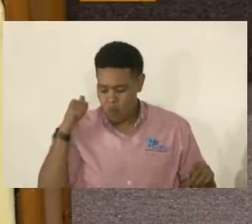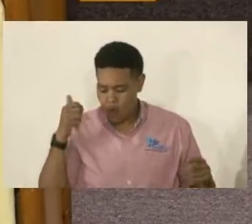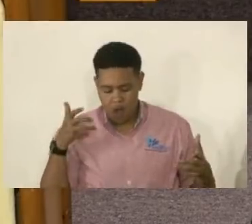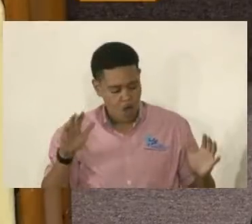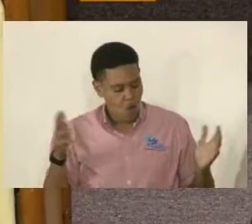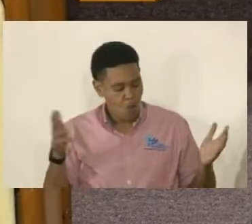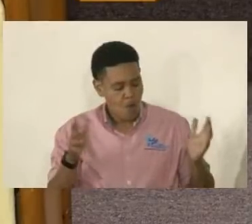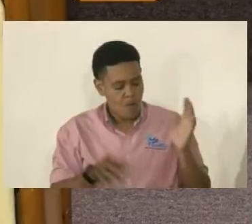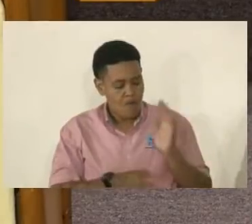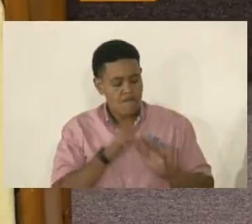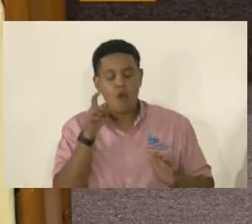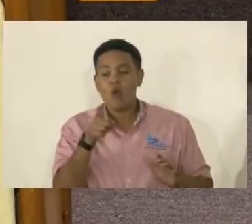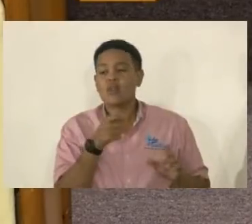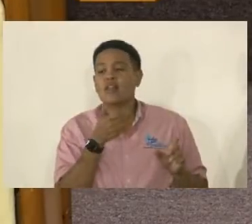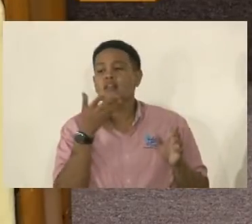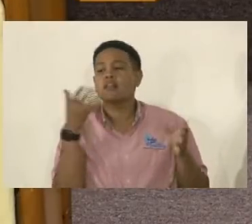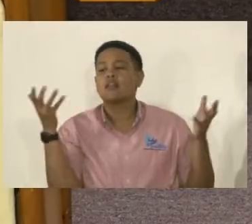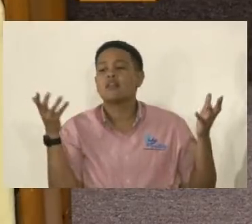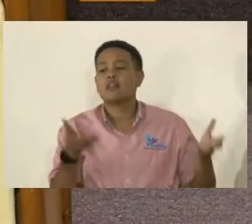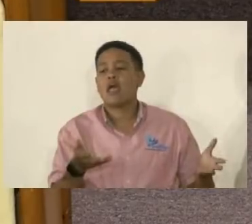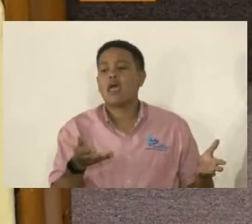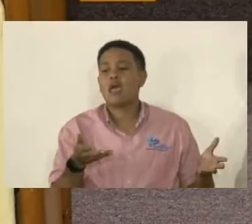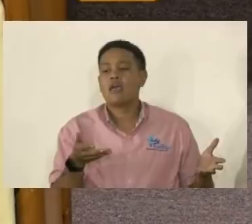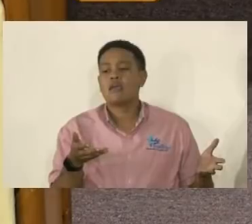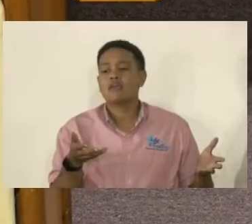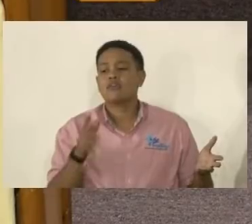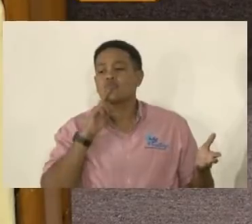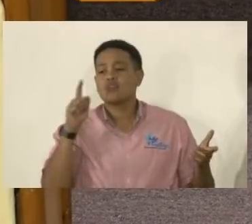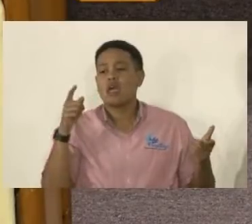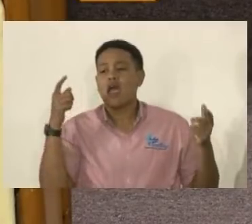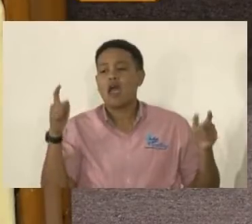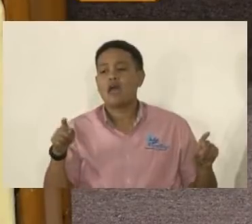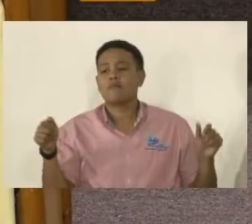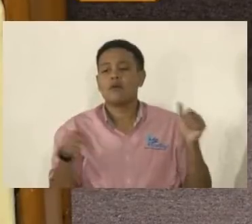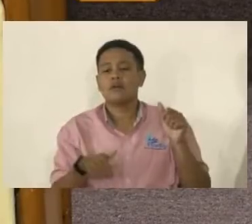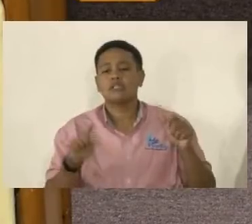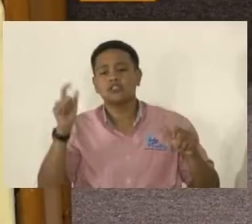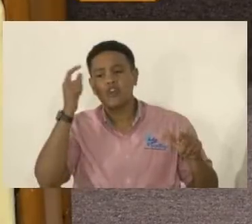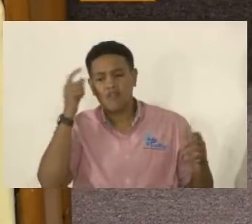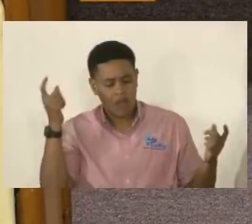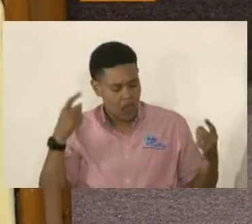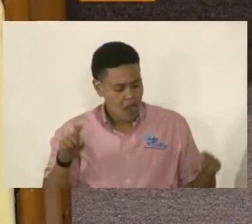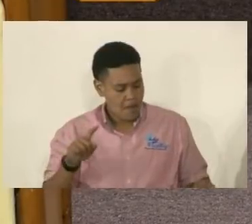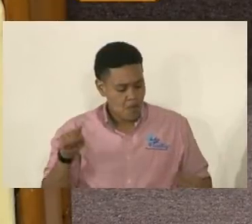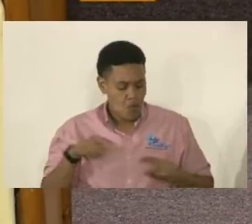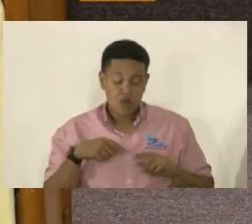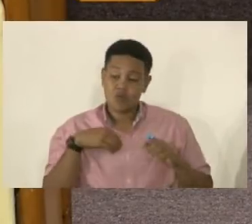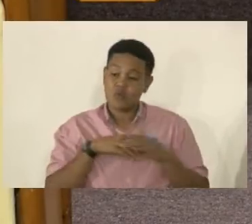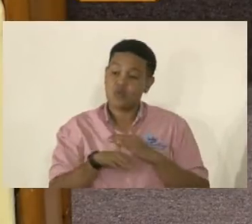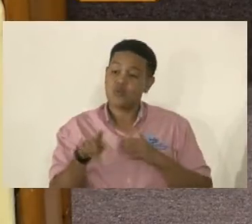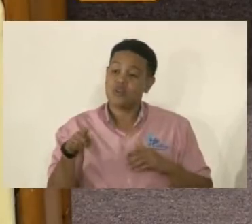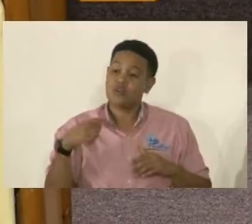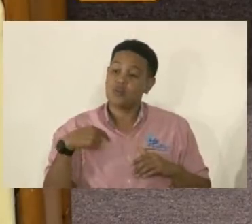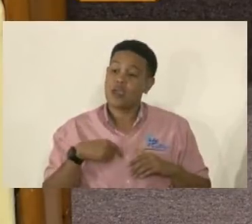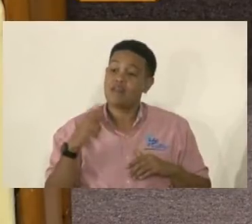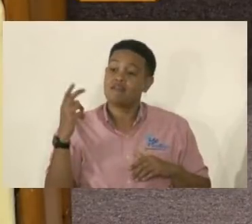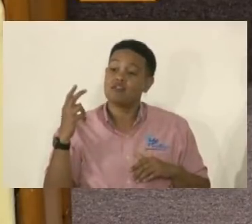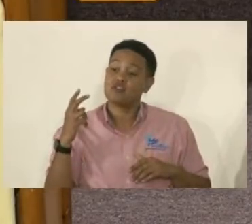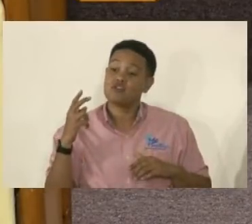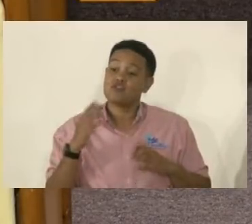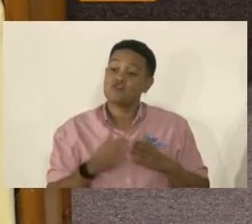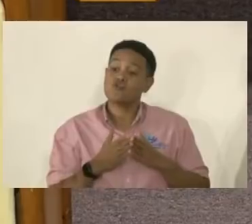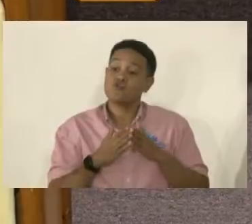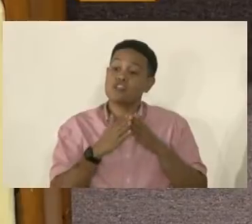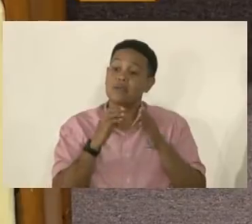found to ever take place under this government. When we came in, if we had untied the two ships in